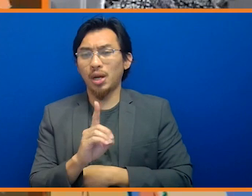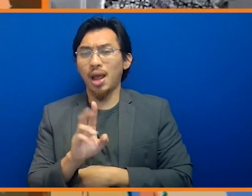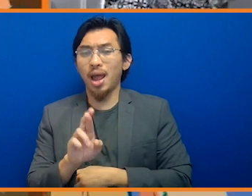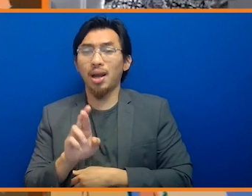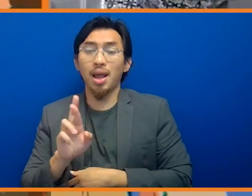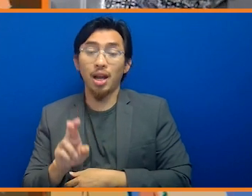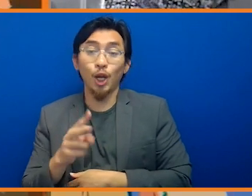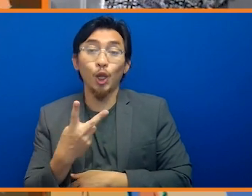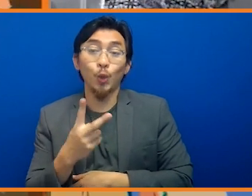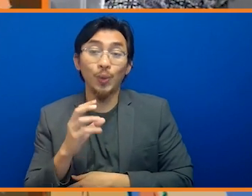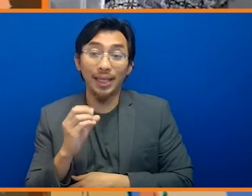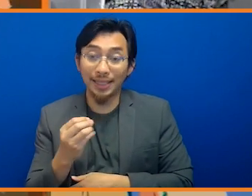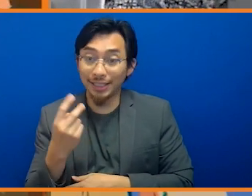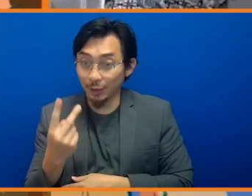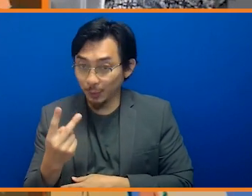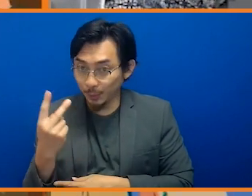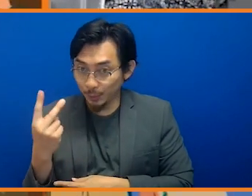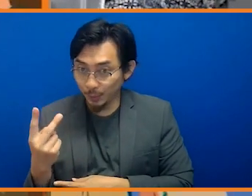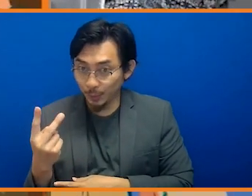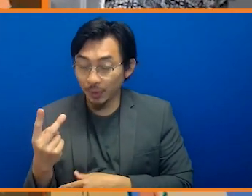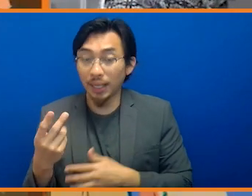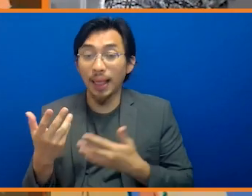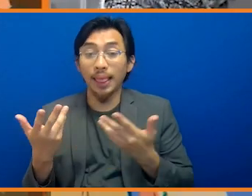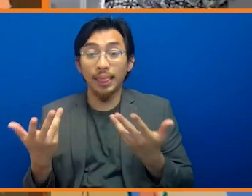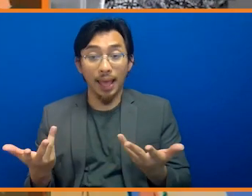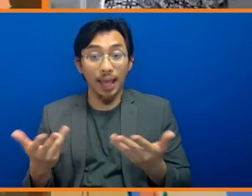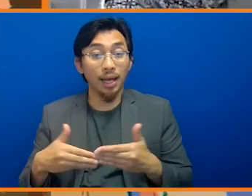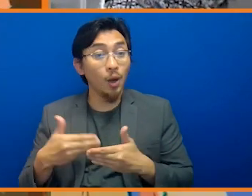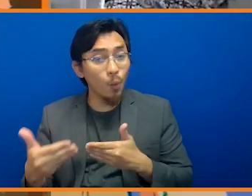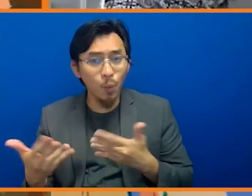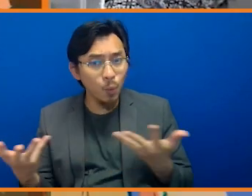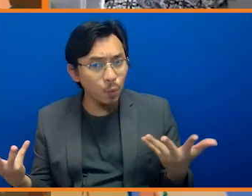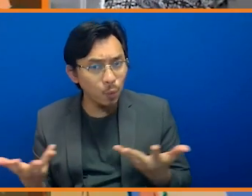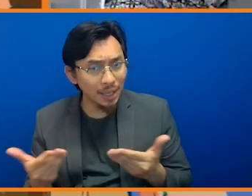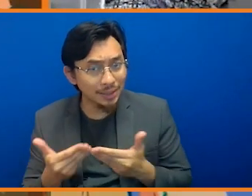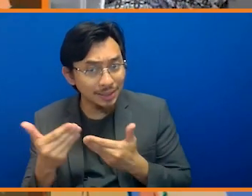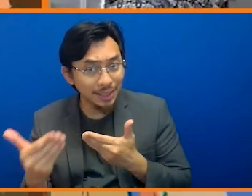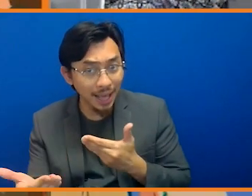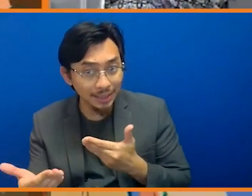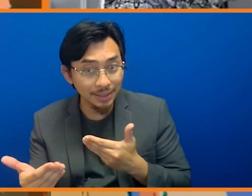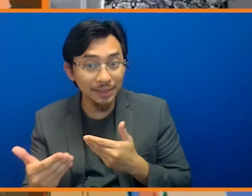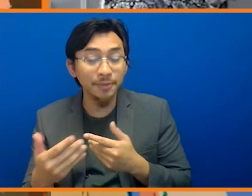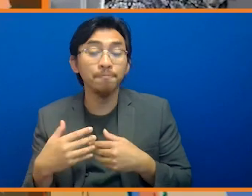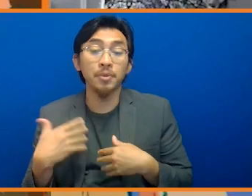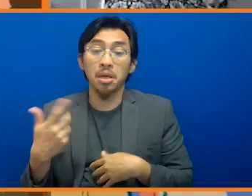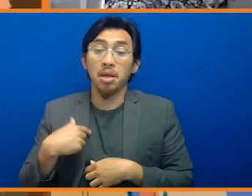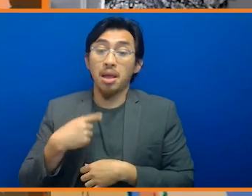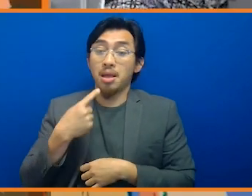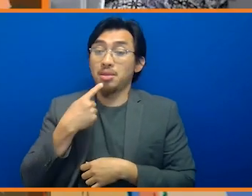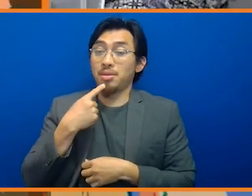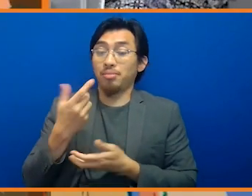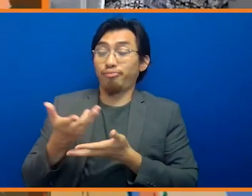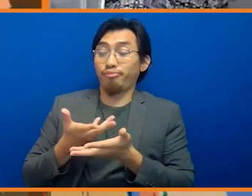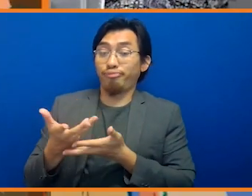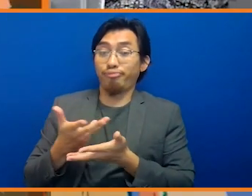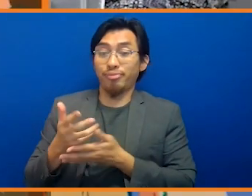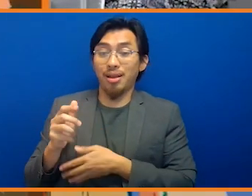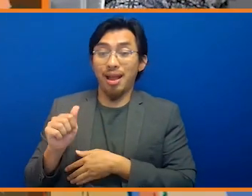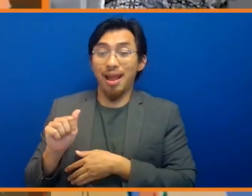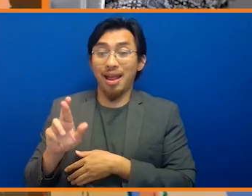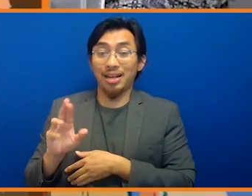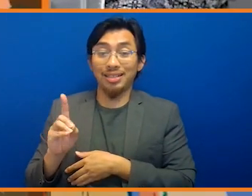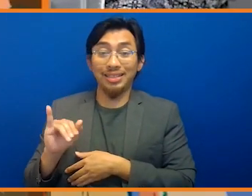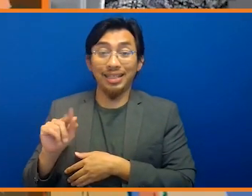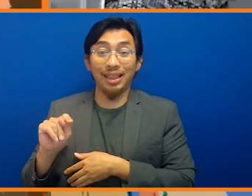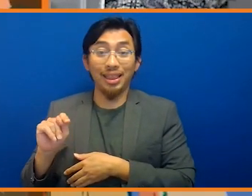DRR 2022. And then what next? What next? I've been told and discussion with the party though.